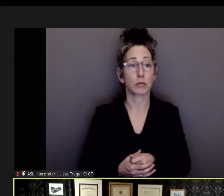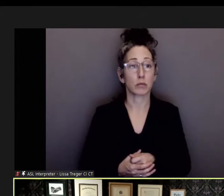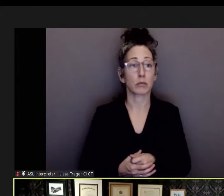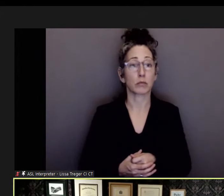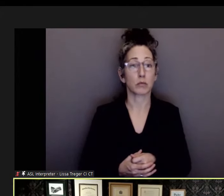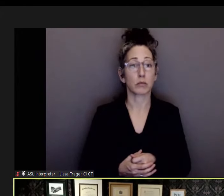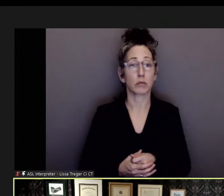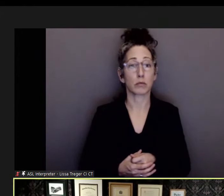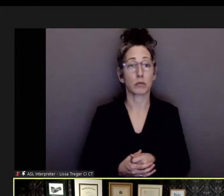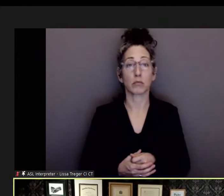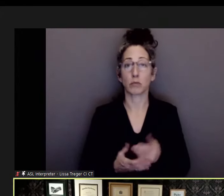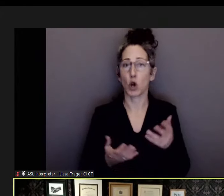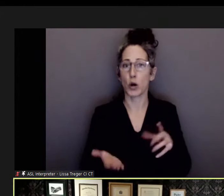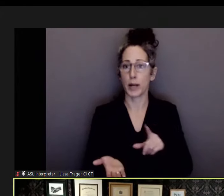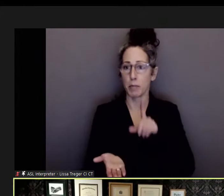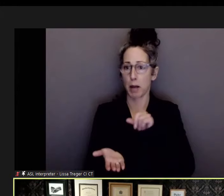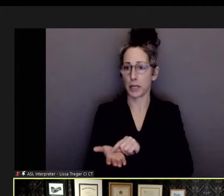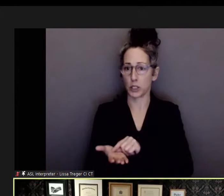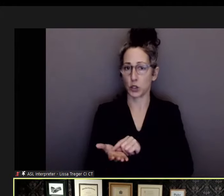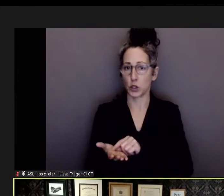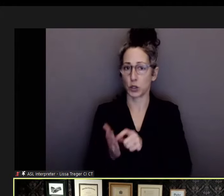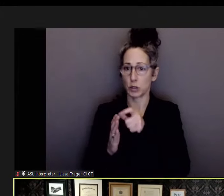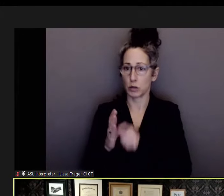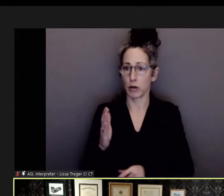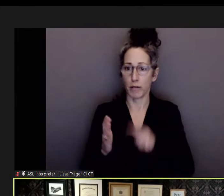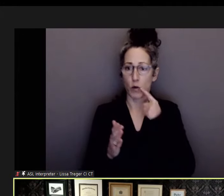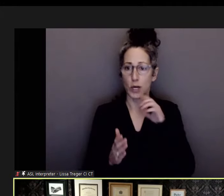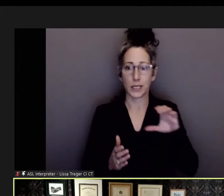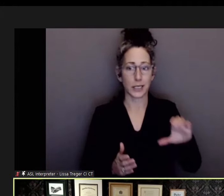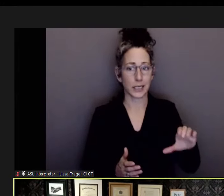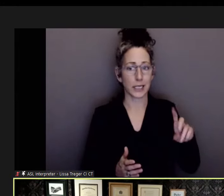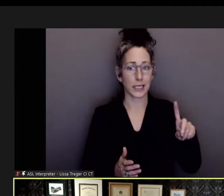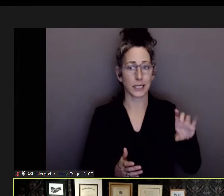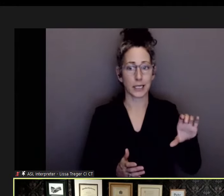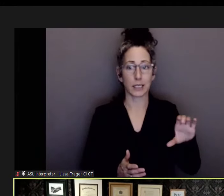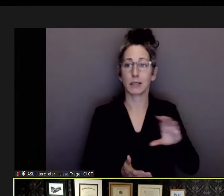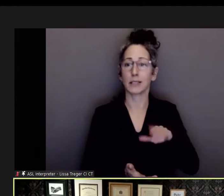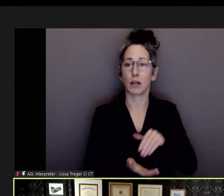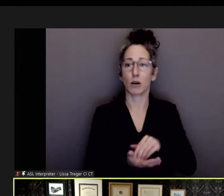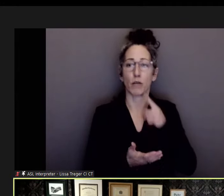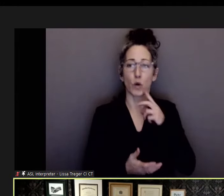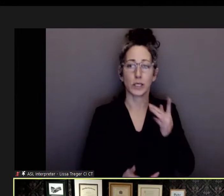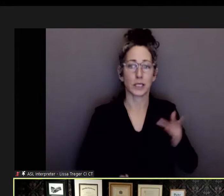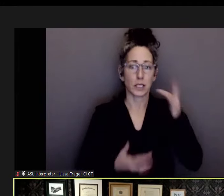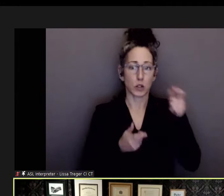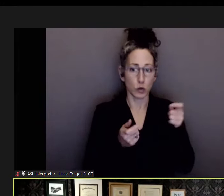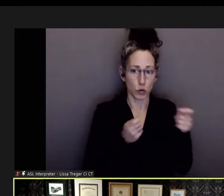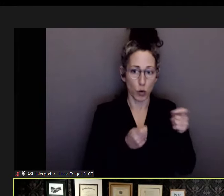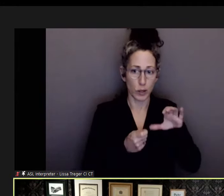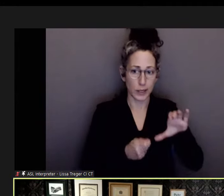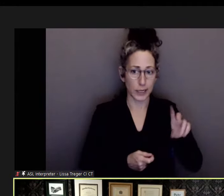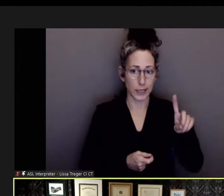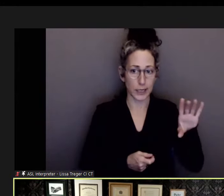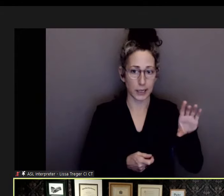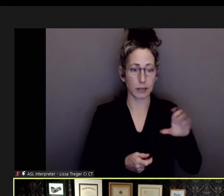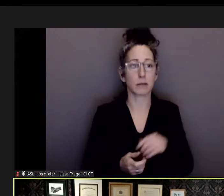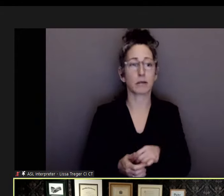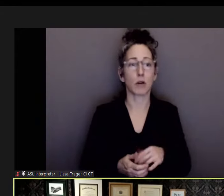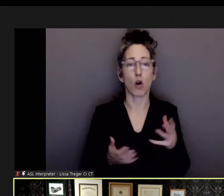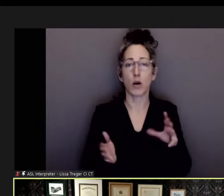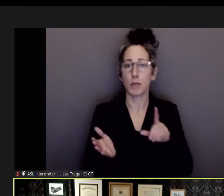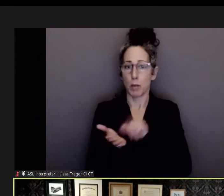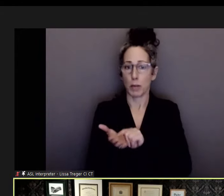been published in the Center for Disease Control's MMWR, and we know